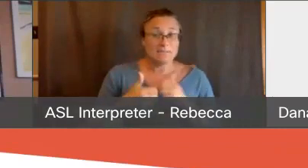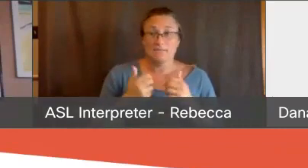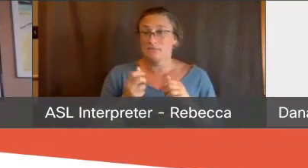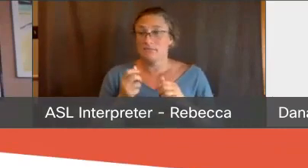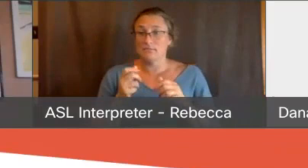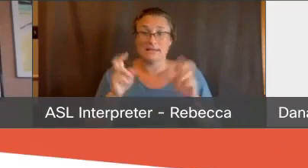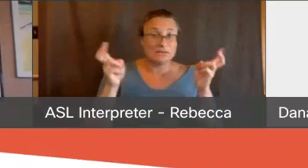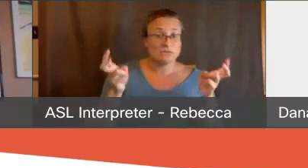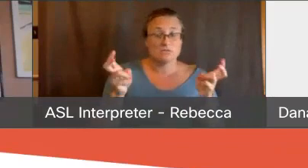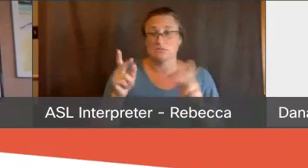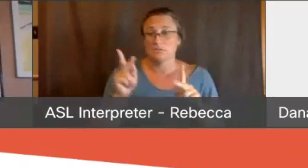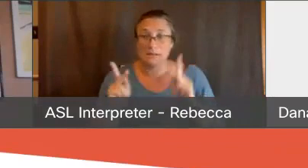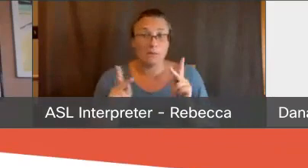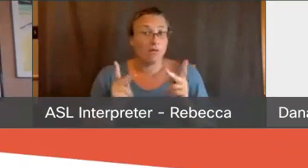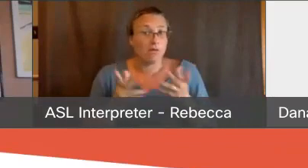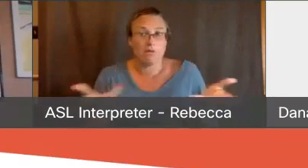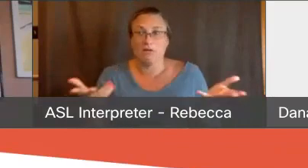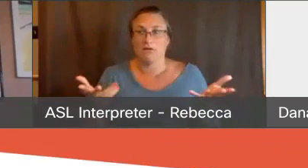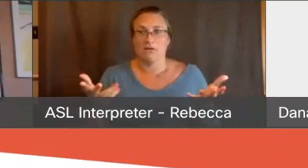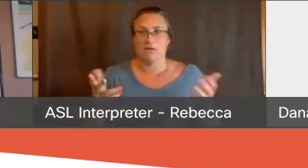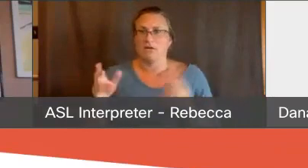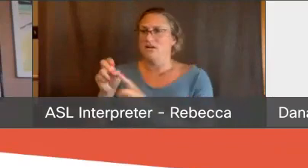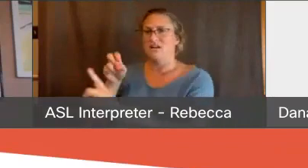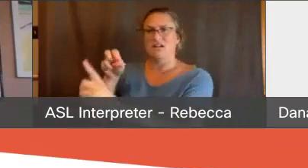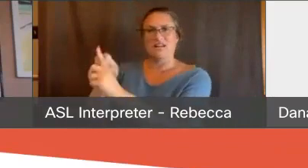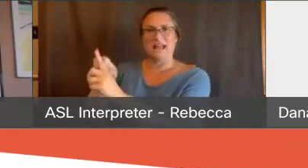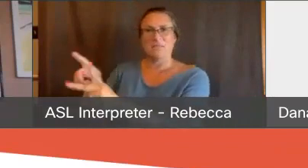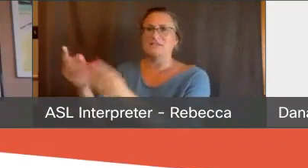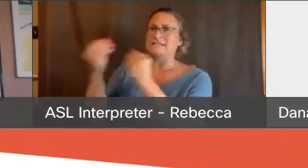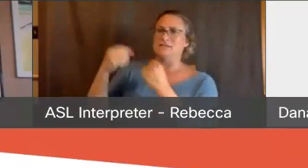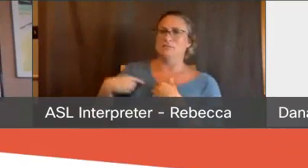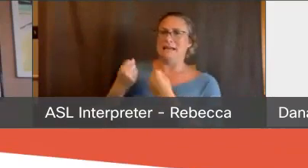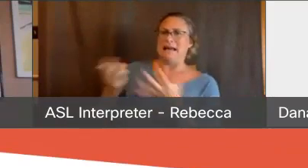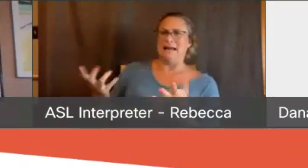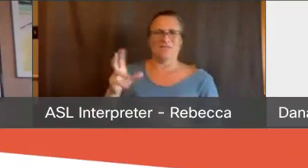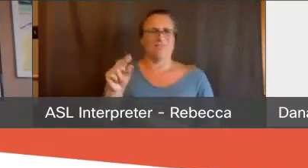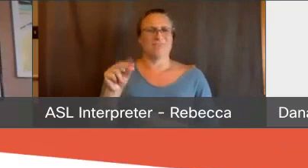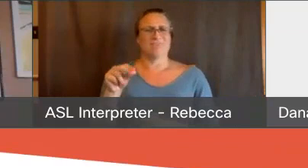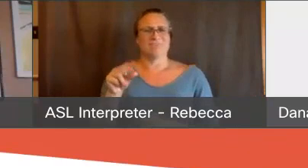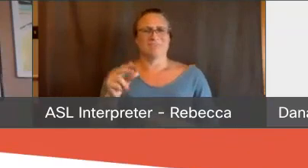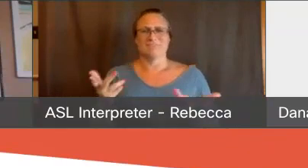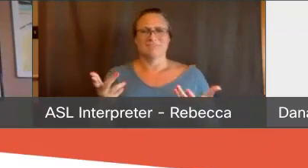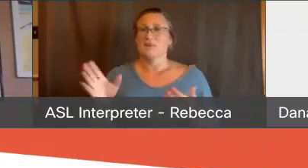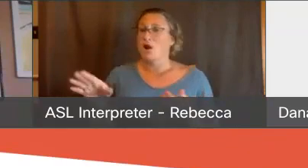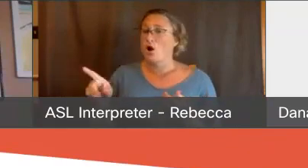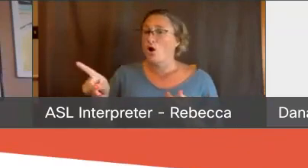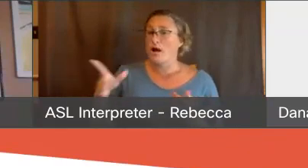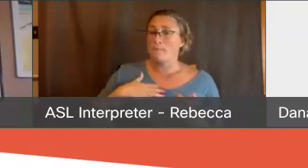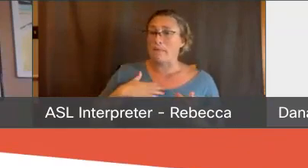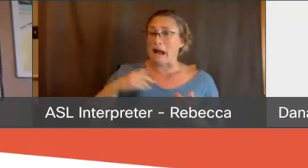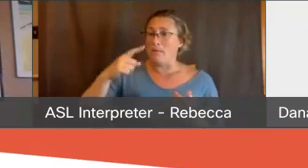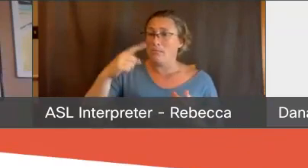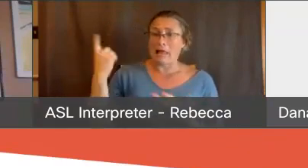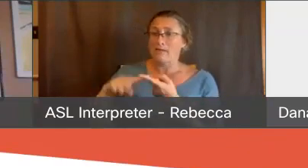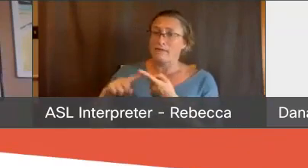to expect someone in our lives to teach us everything, and we shouldn't. It's not my Black friend's job to teach me